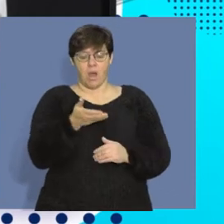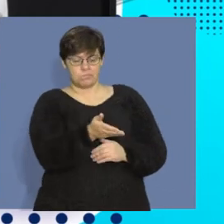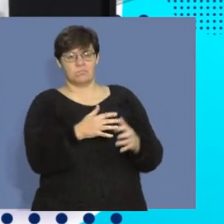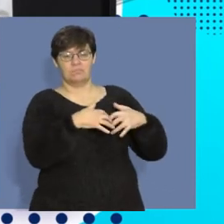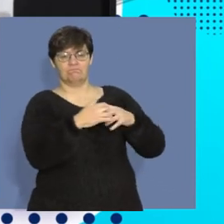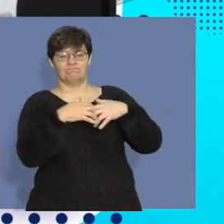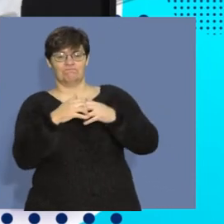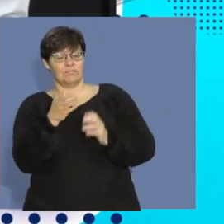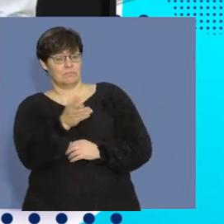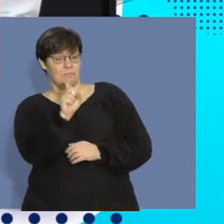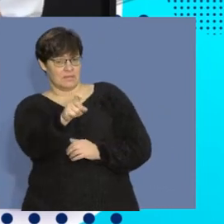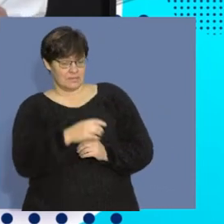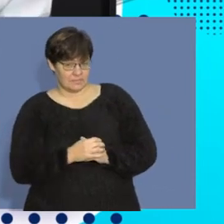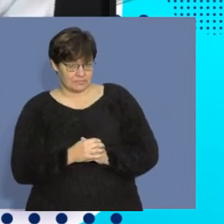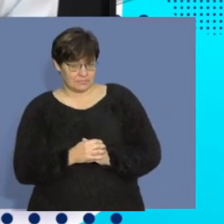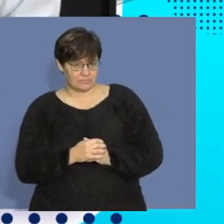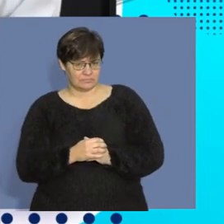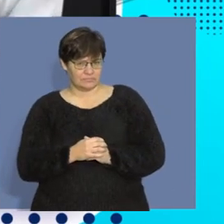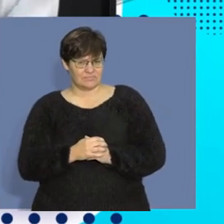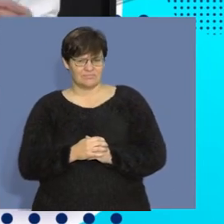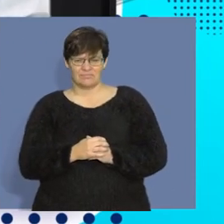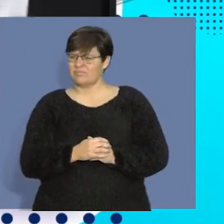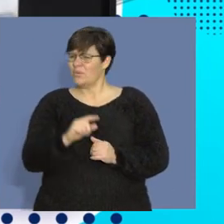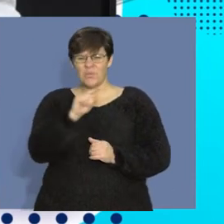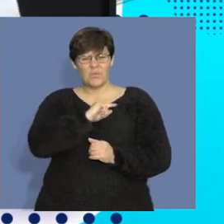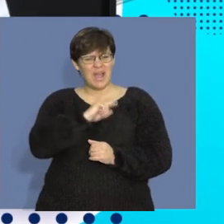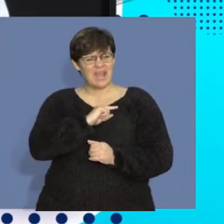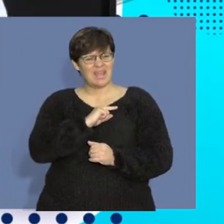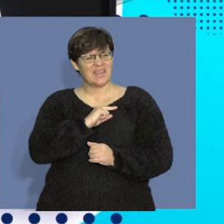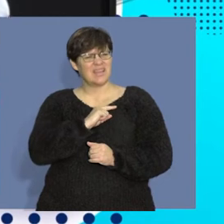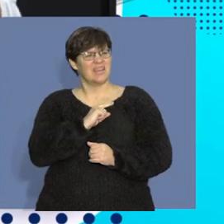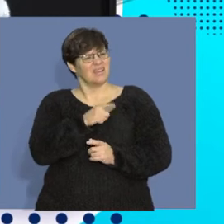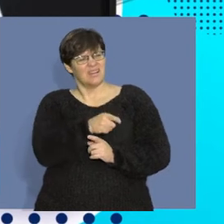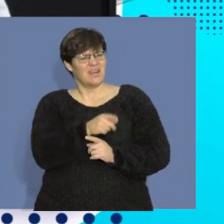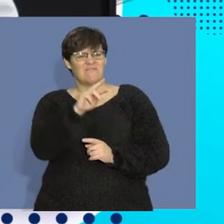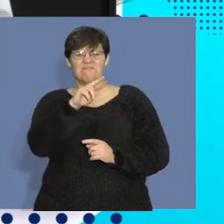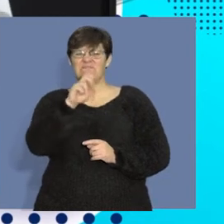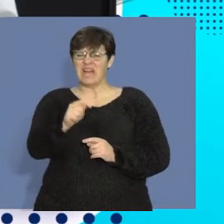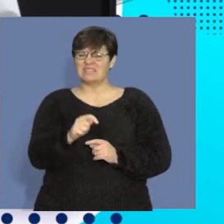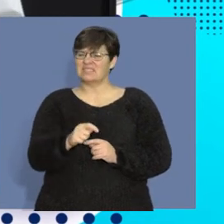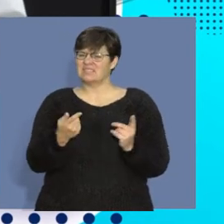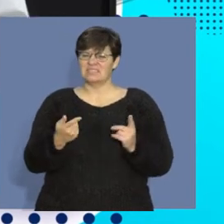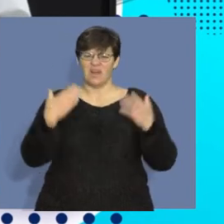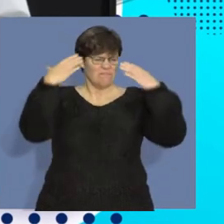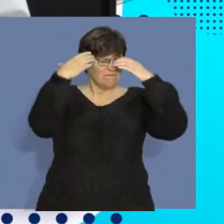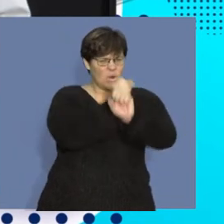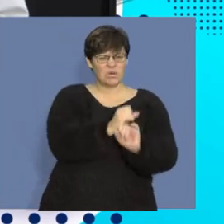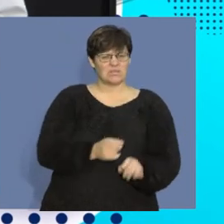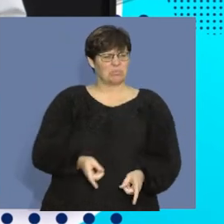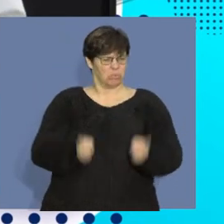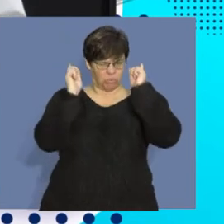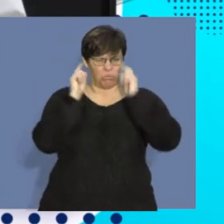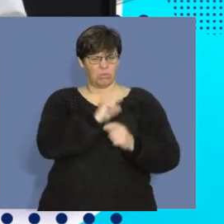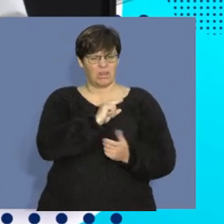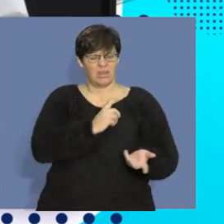place. Now, you may be asking the question, why so much of emphasis on this aspect of VAT? It is very,